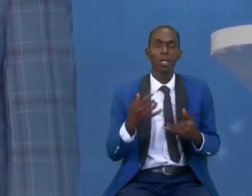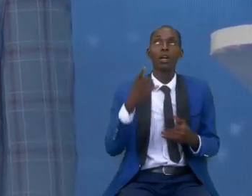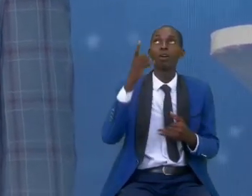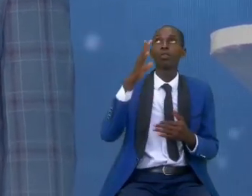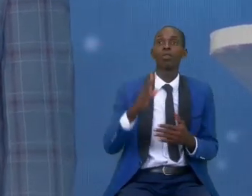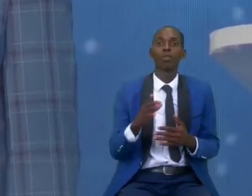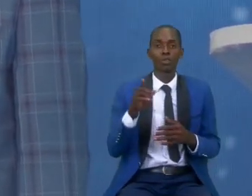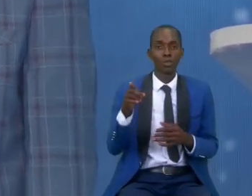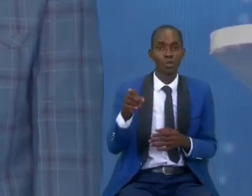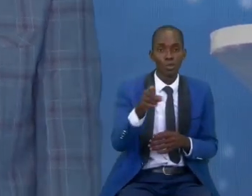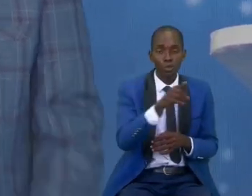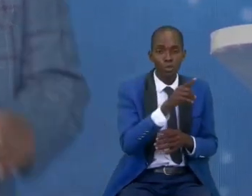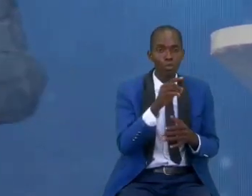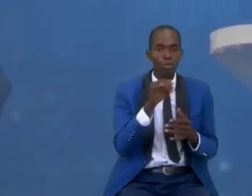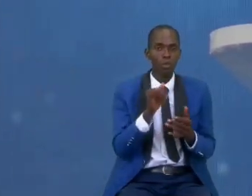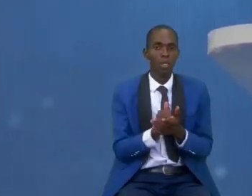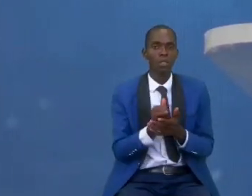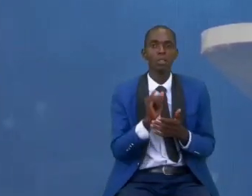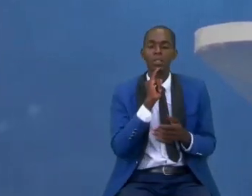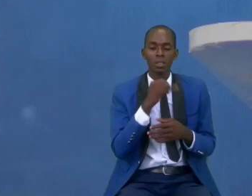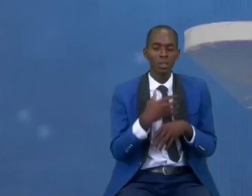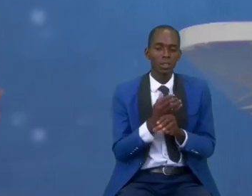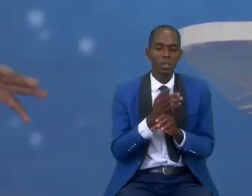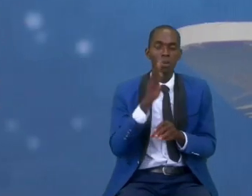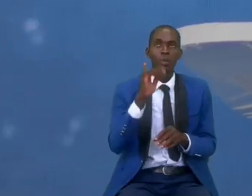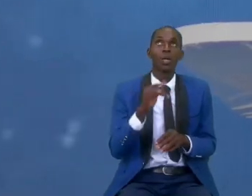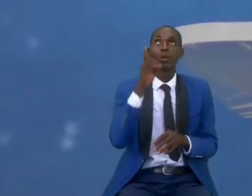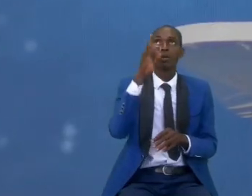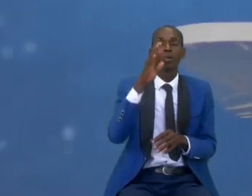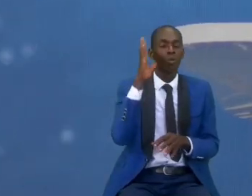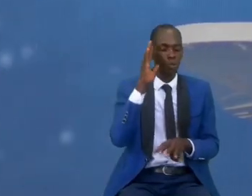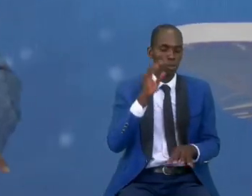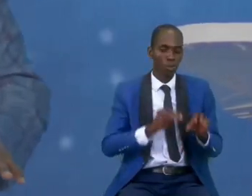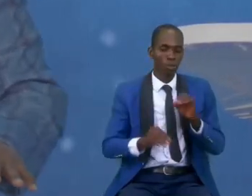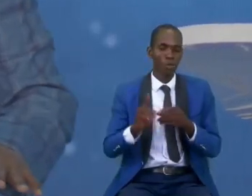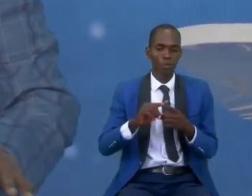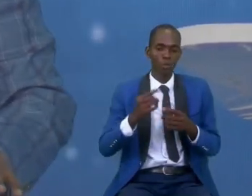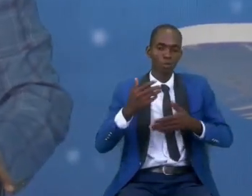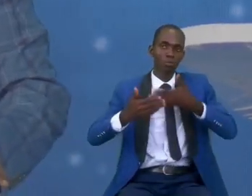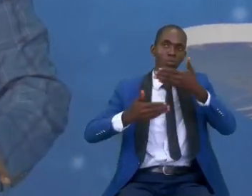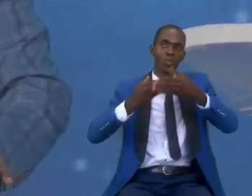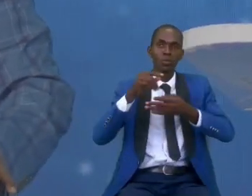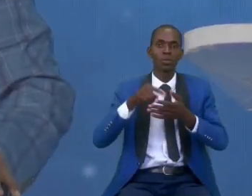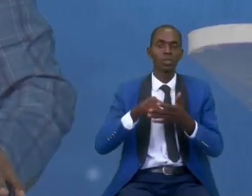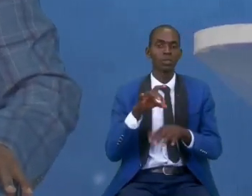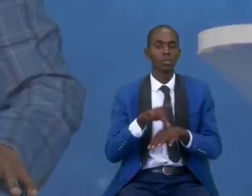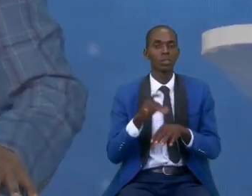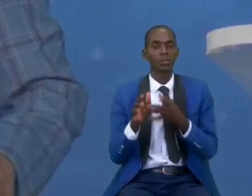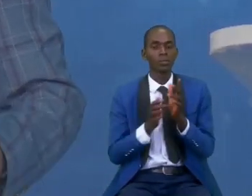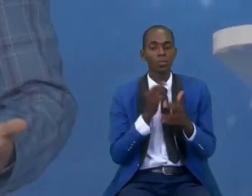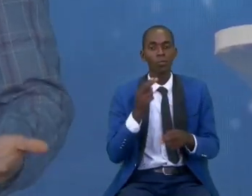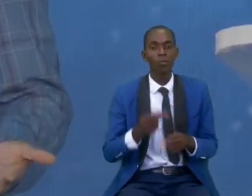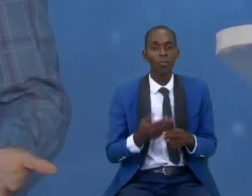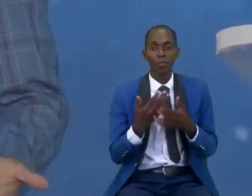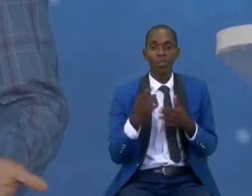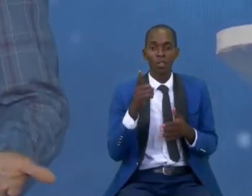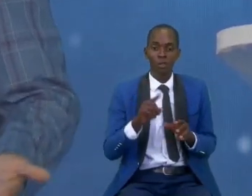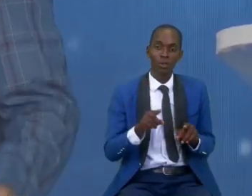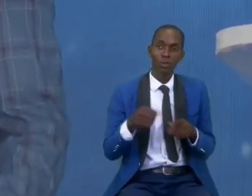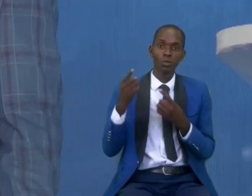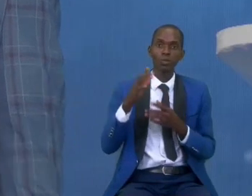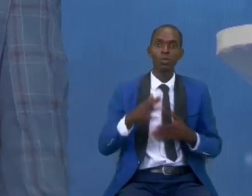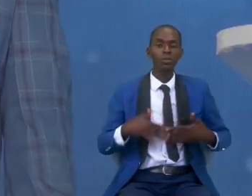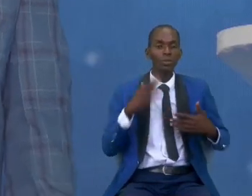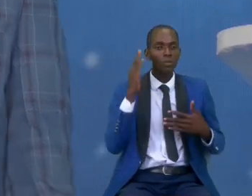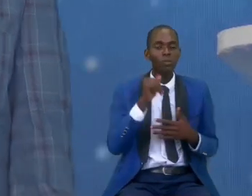of this earth. Before you go, your life will not be somebody that just walked on the sand and then we can't see